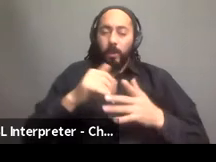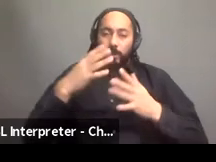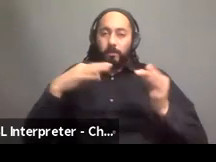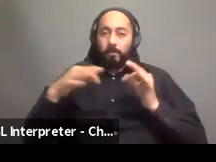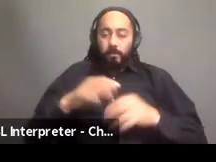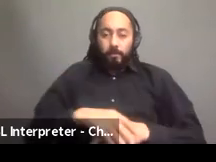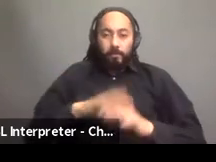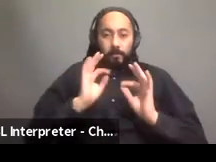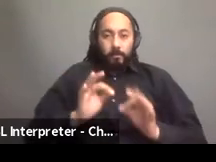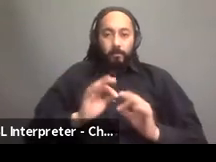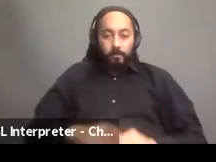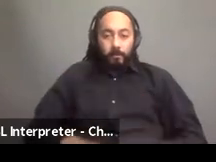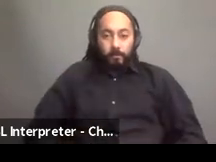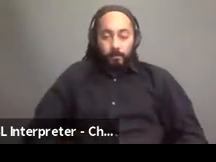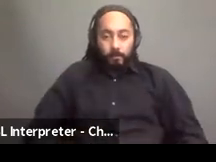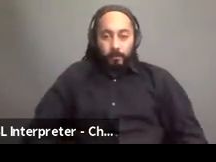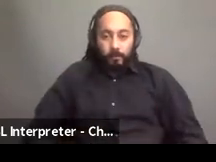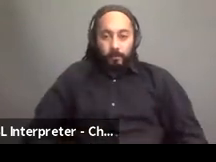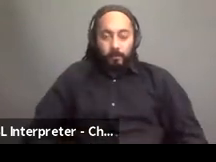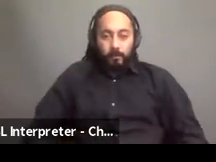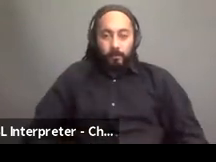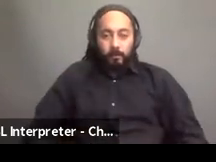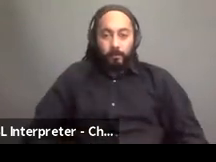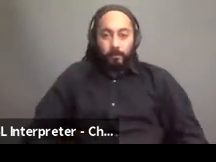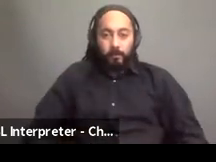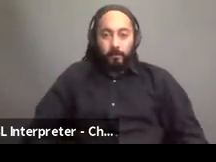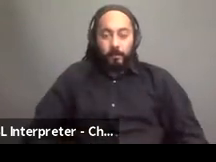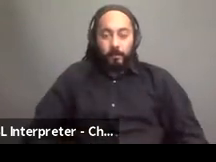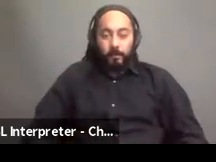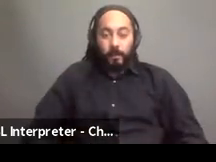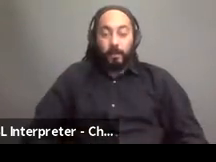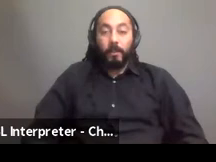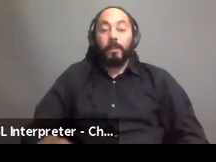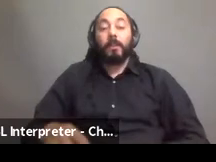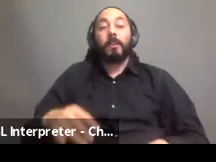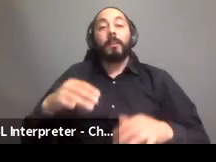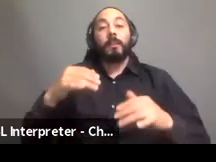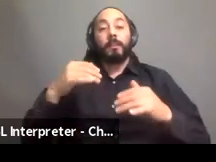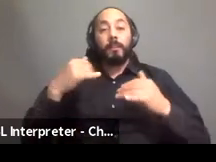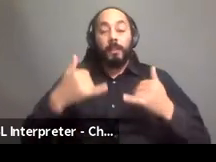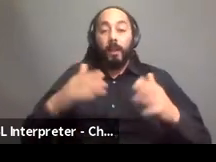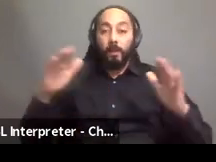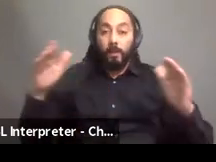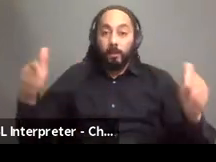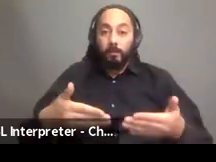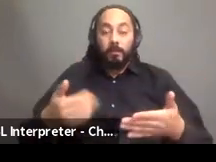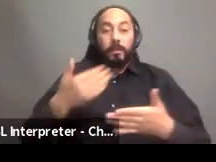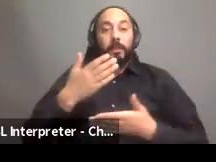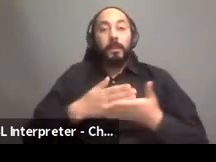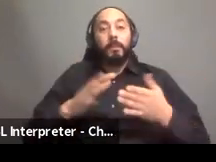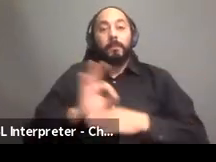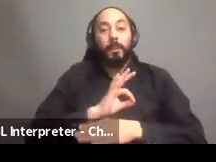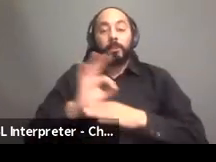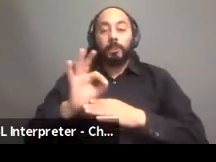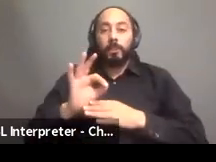Perfect. So with this in mind, we just wanted to introduce folks to some of the functions we're going to use tonight and get to know folks a